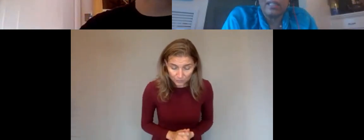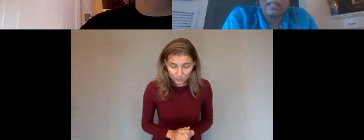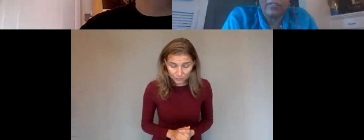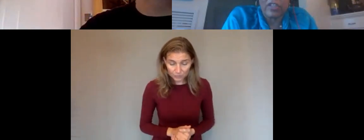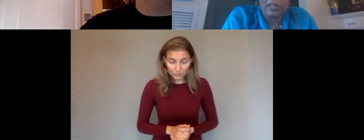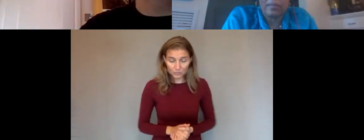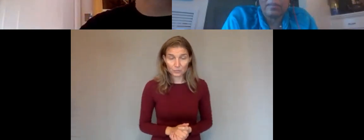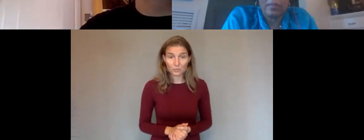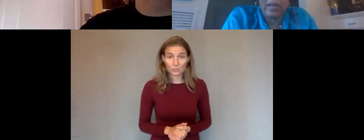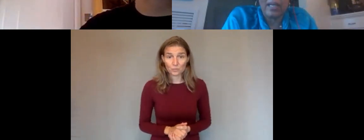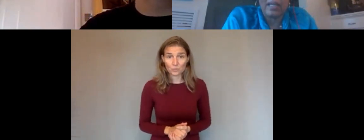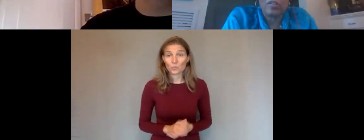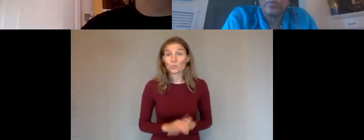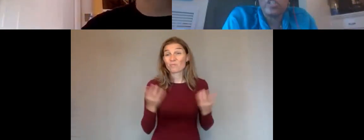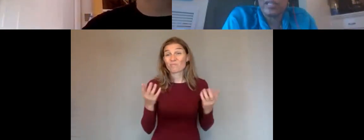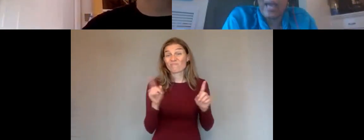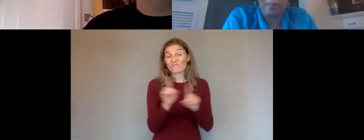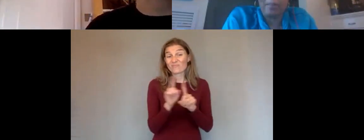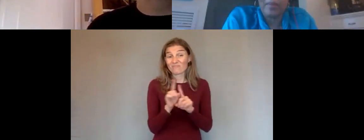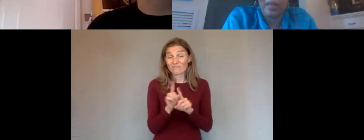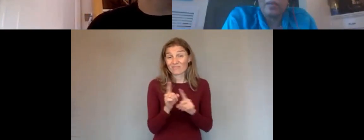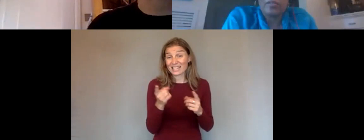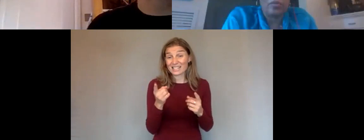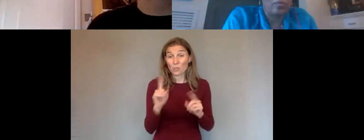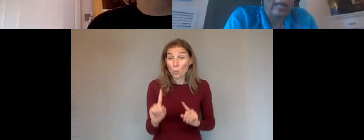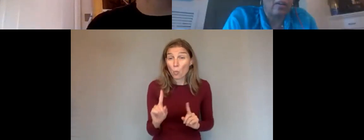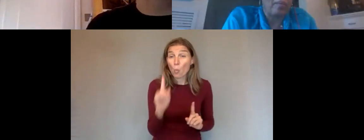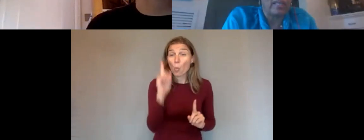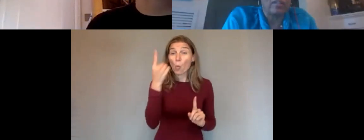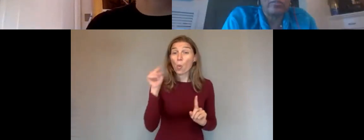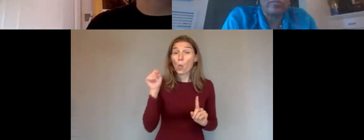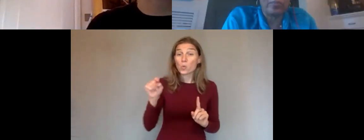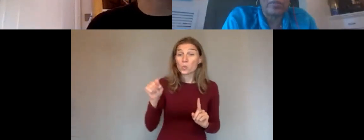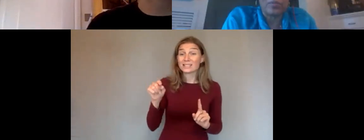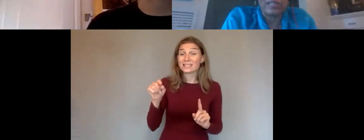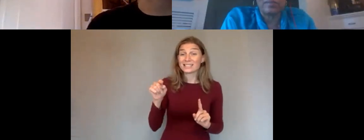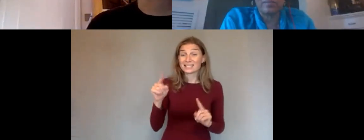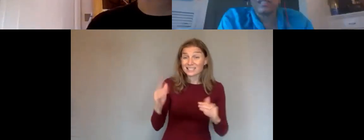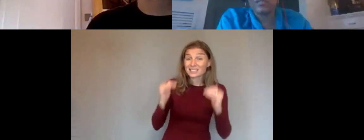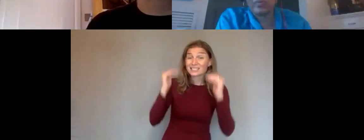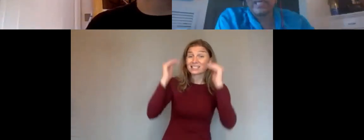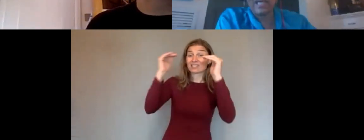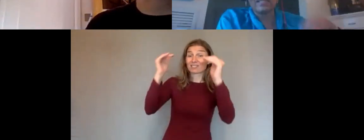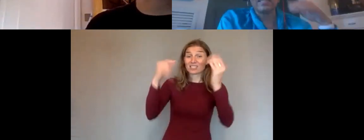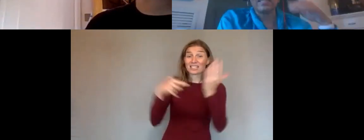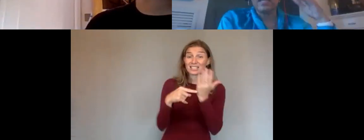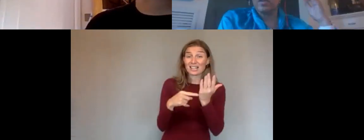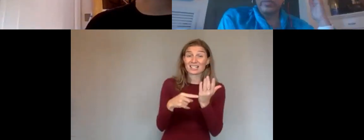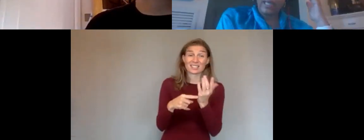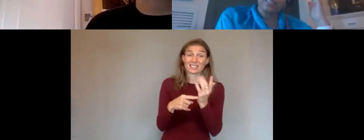are insufficient, right, to bridge the gap to economic inclusion for persons with disabilities. So we